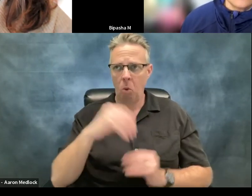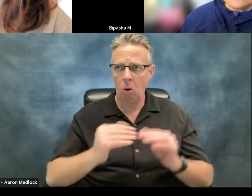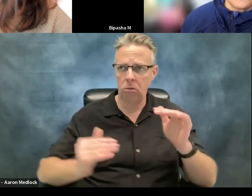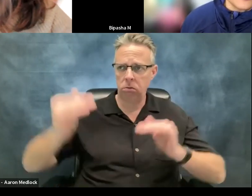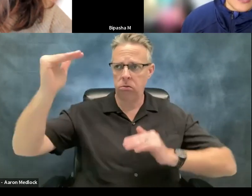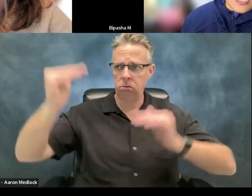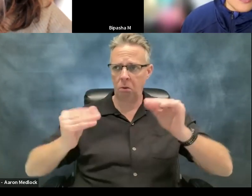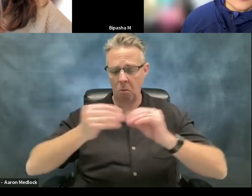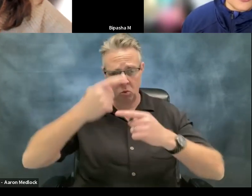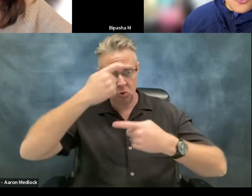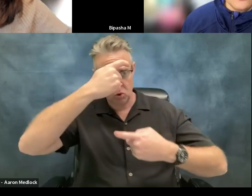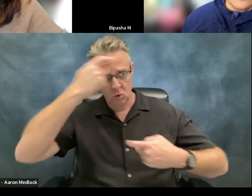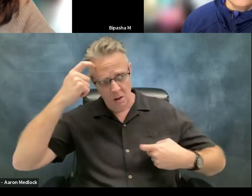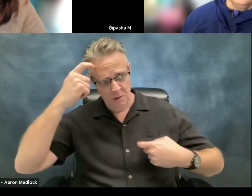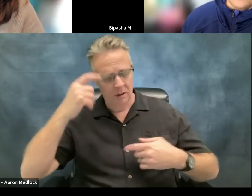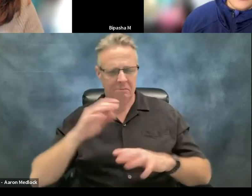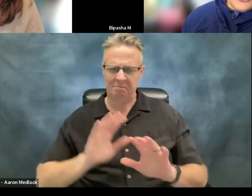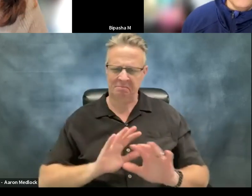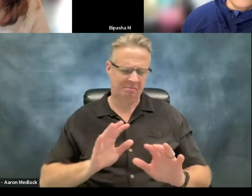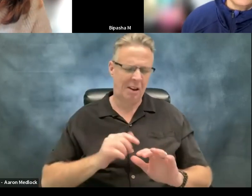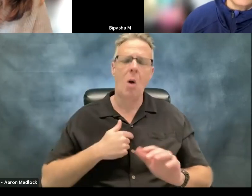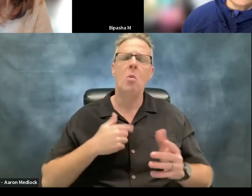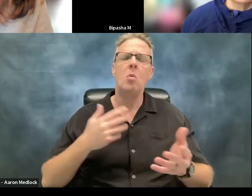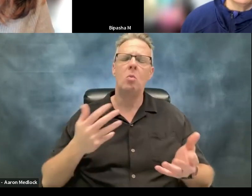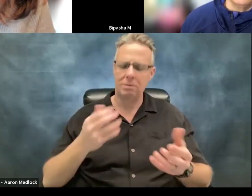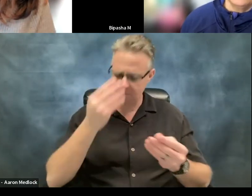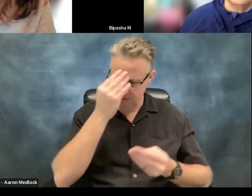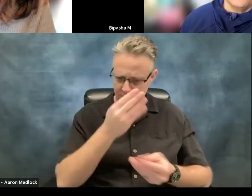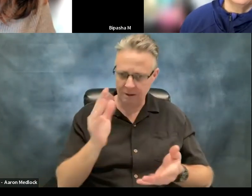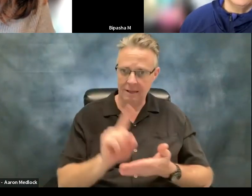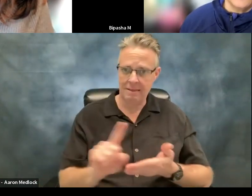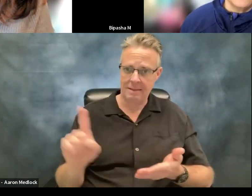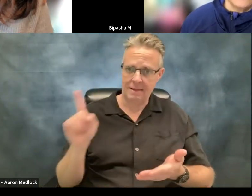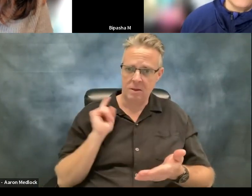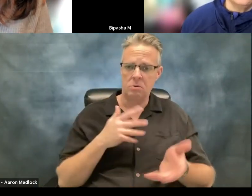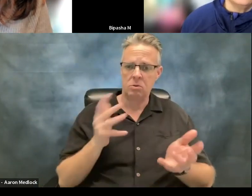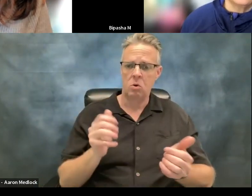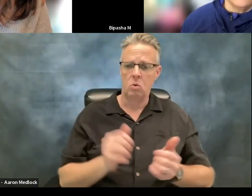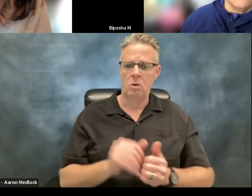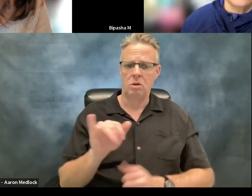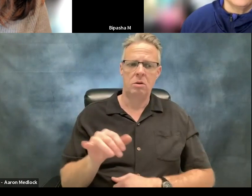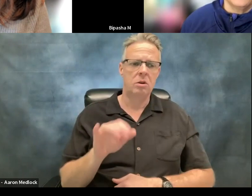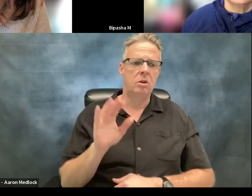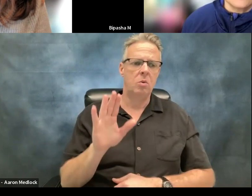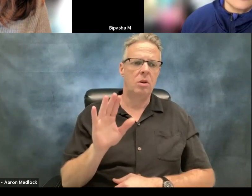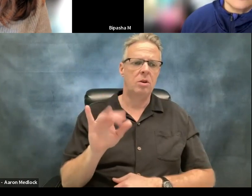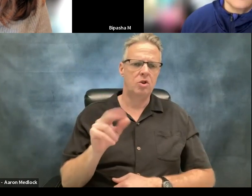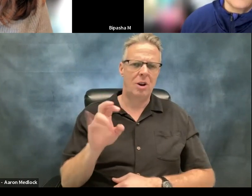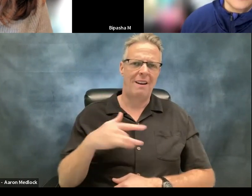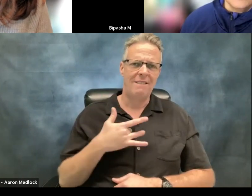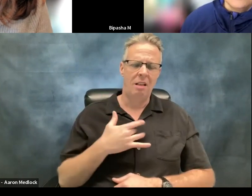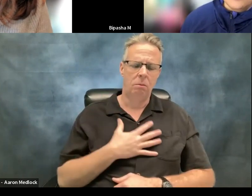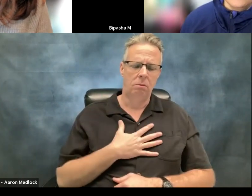which doesn't serve us at all, I do want to say last week when I talked with Jerry, I felt my heart going